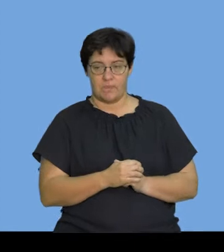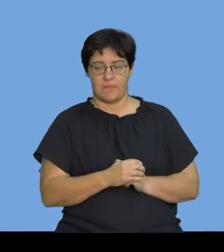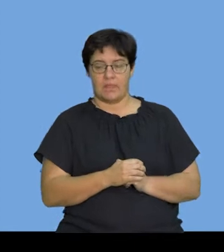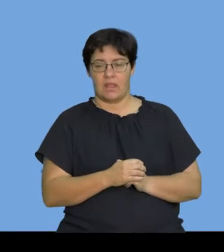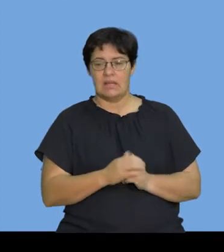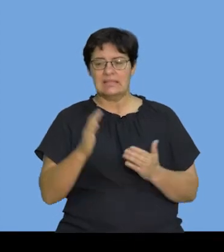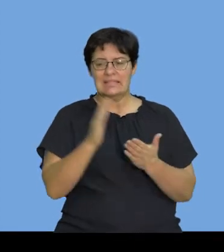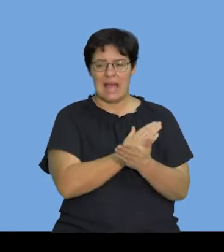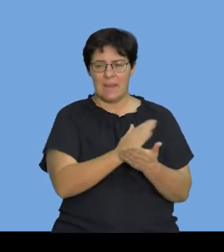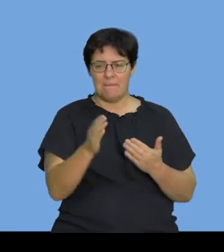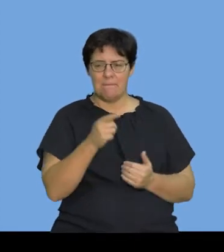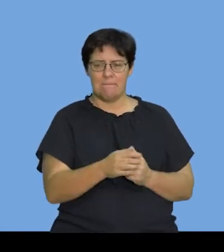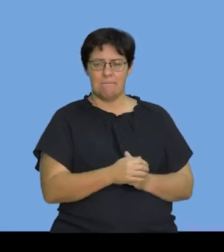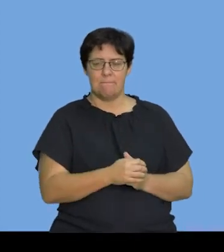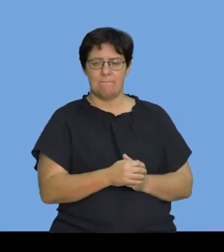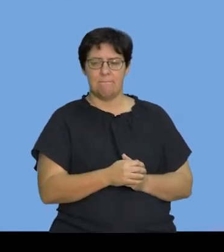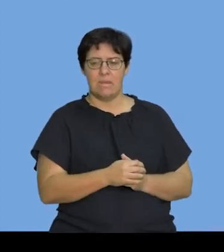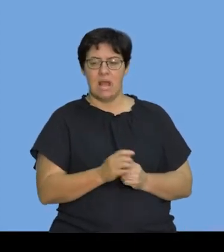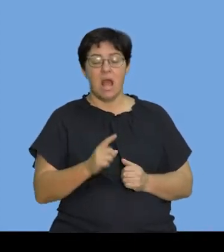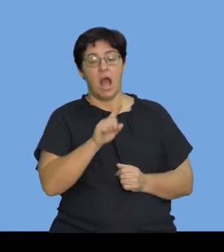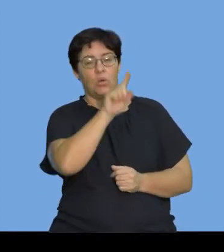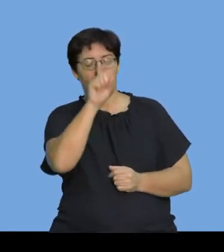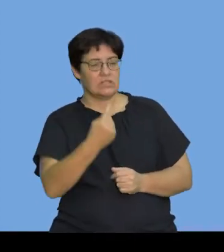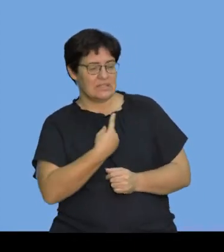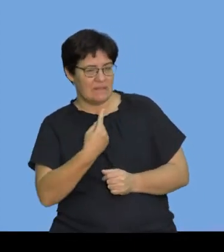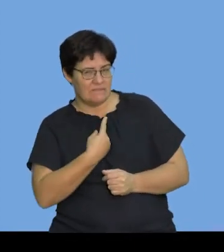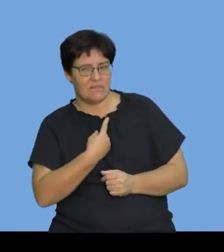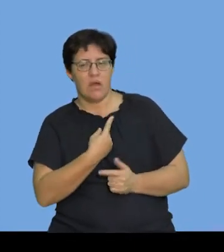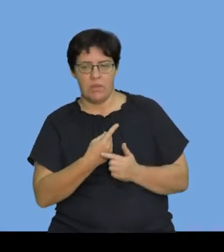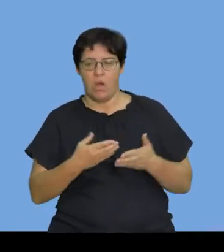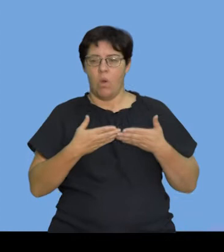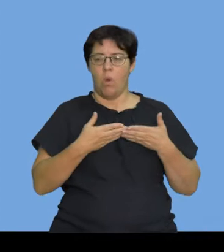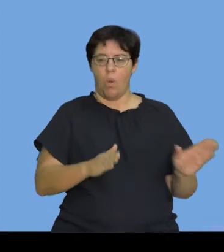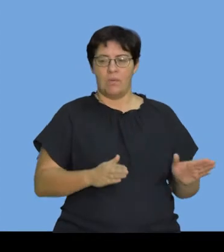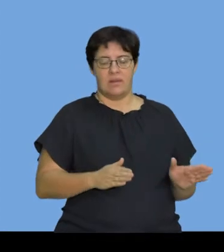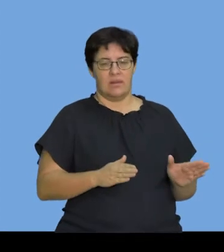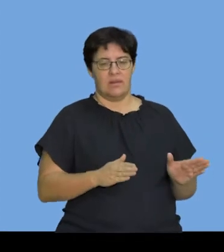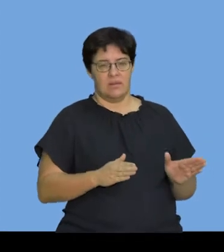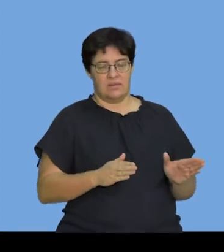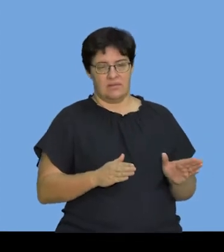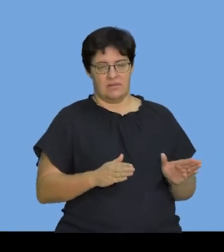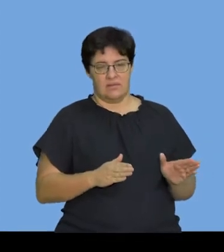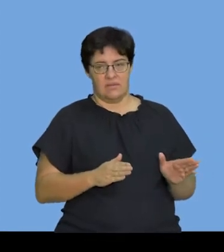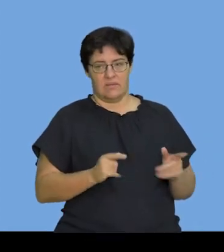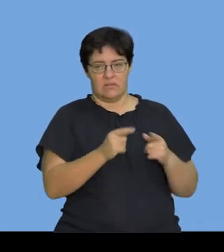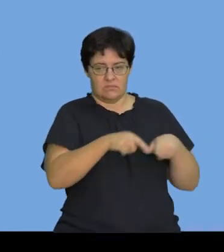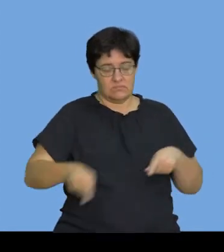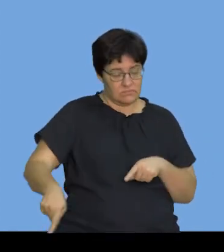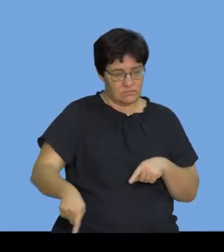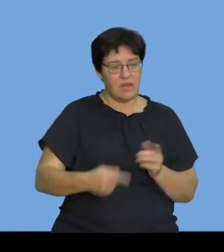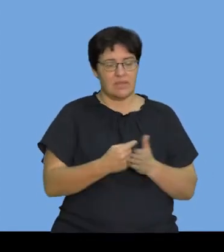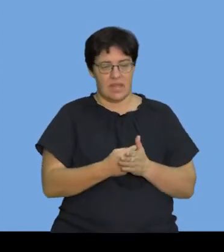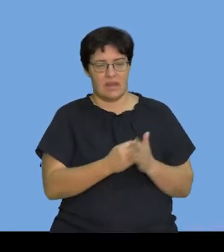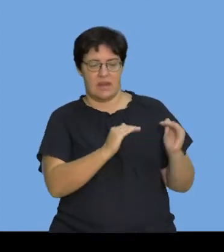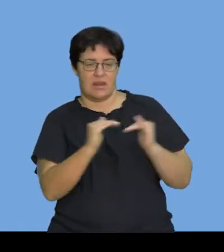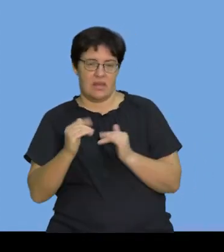people, from the question itself, they go straight to opening the two brackets, and then they then equate each